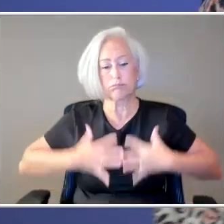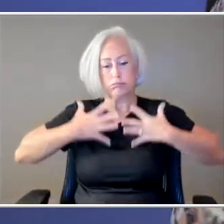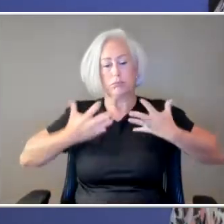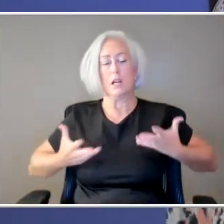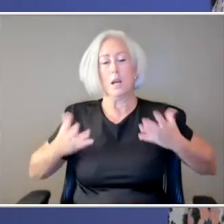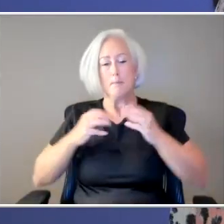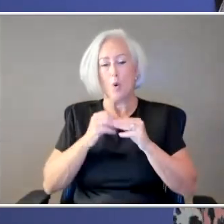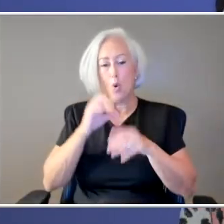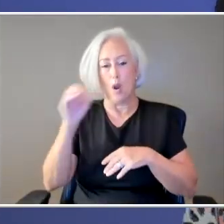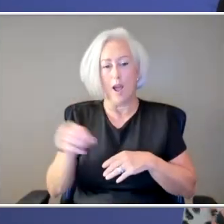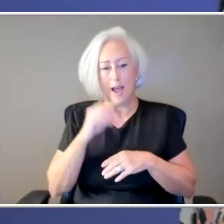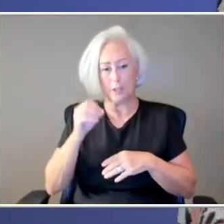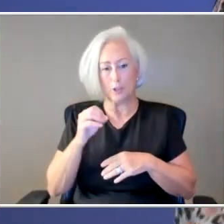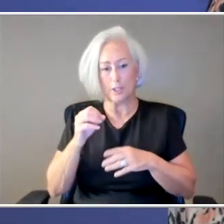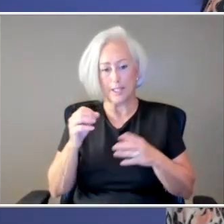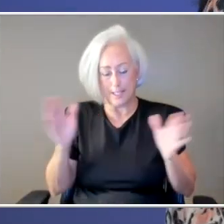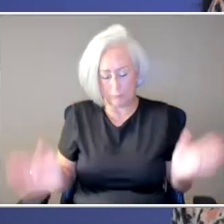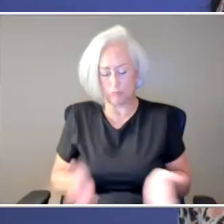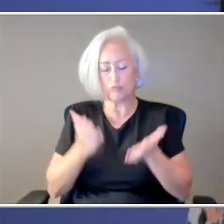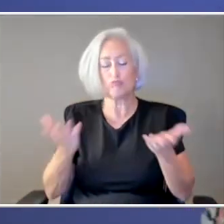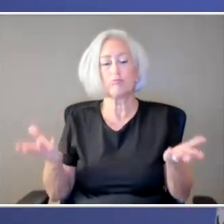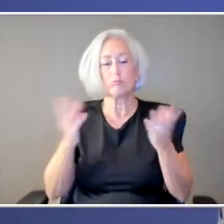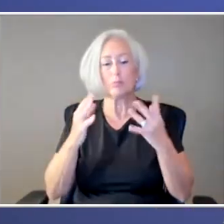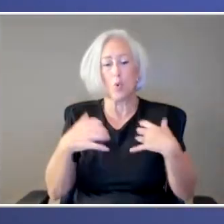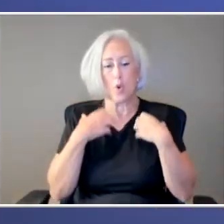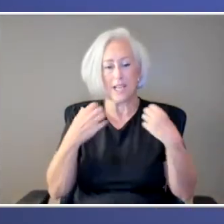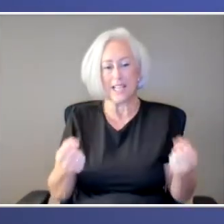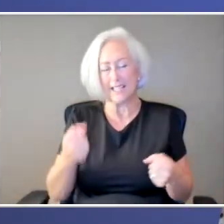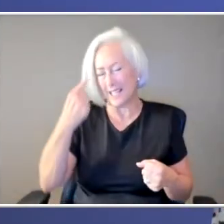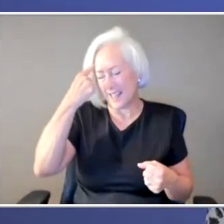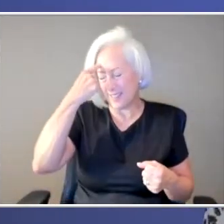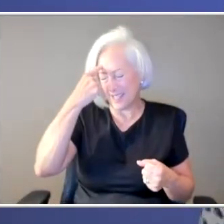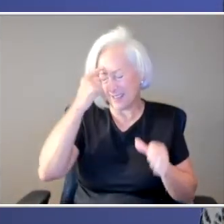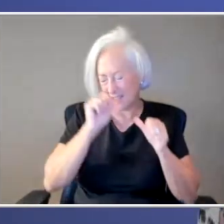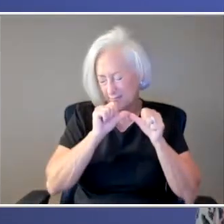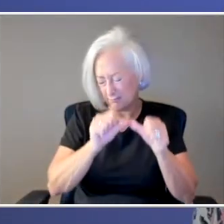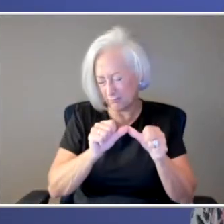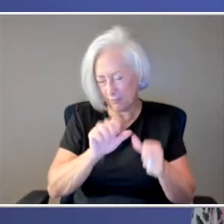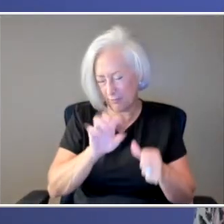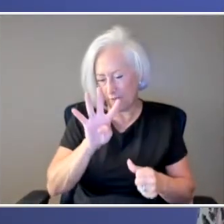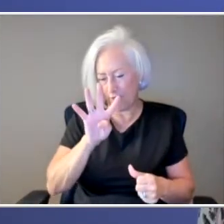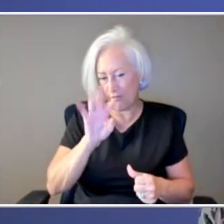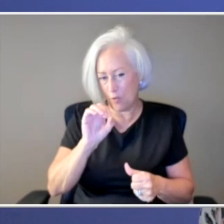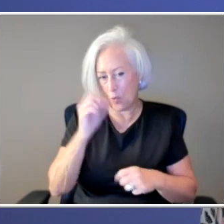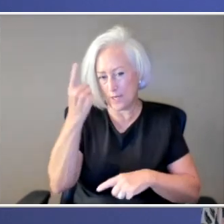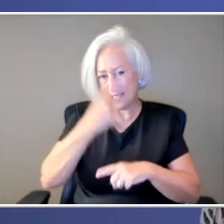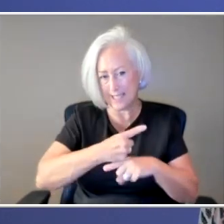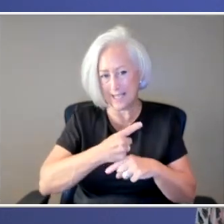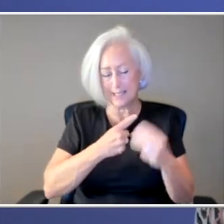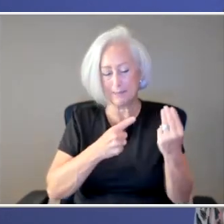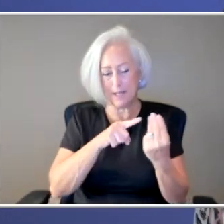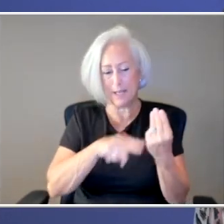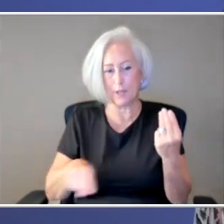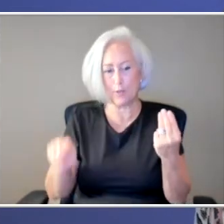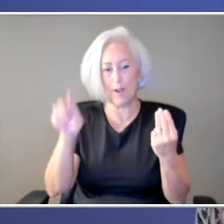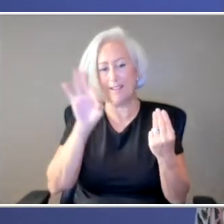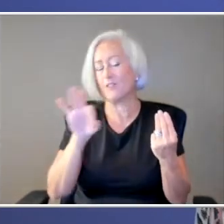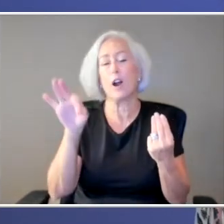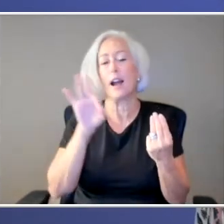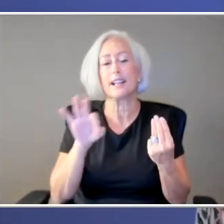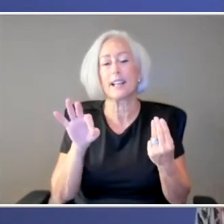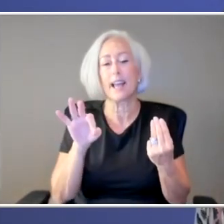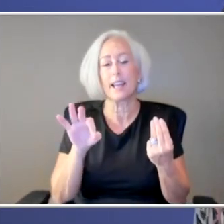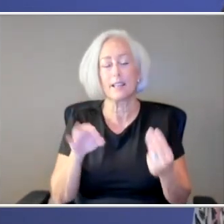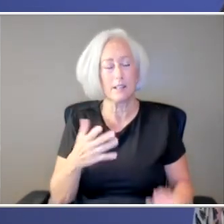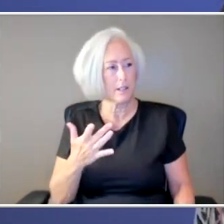so I did it for 40 days. Yeah, 40 days, like Monday through Friday. What was it like inside